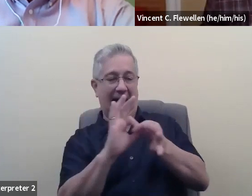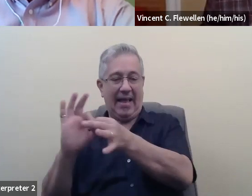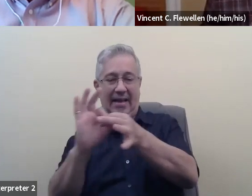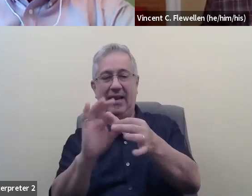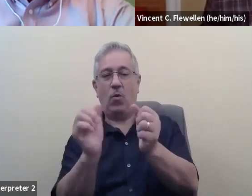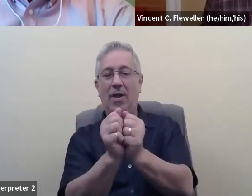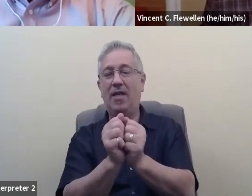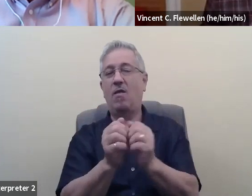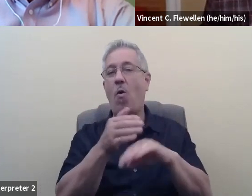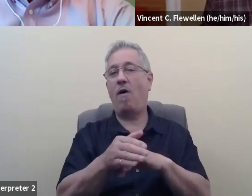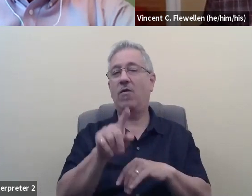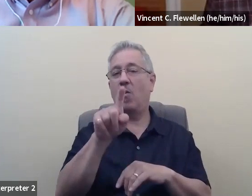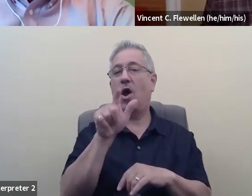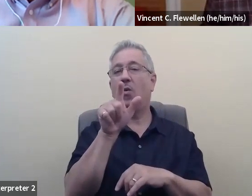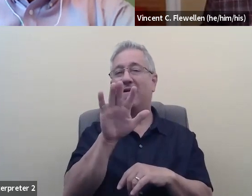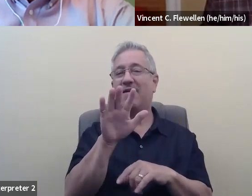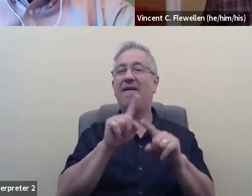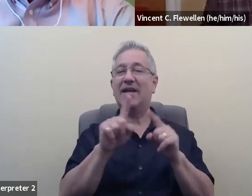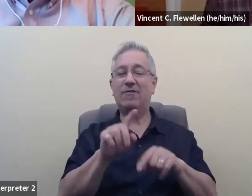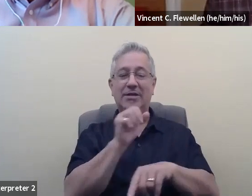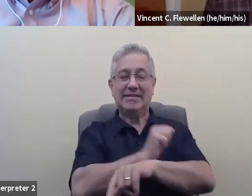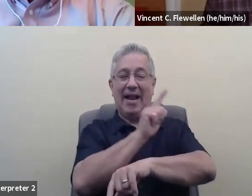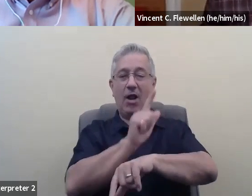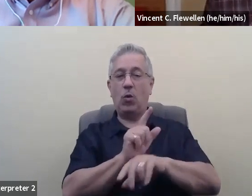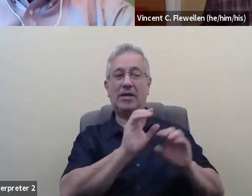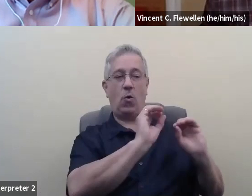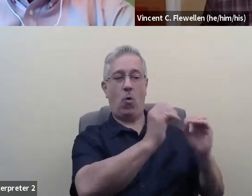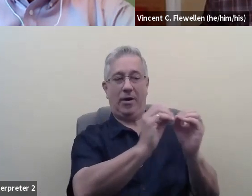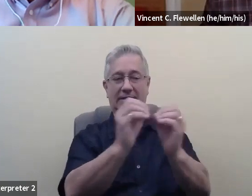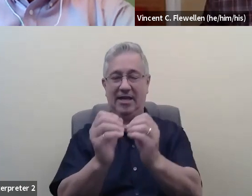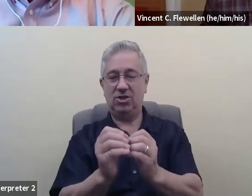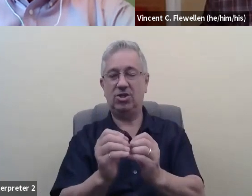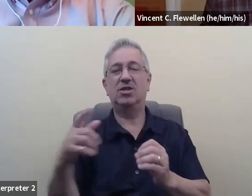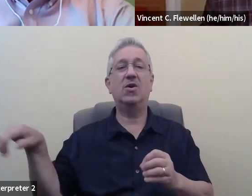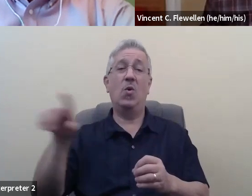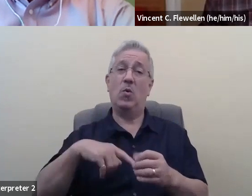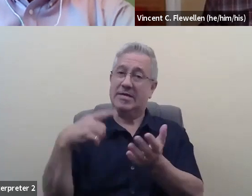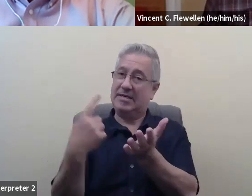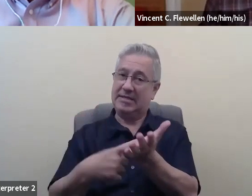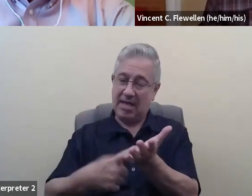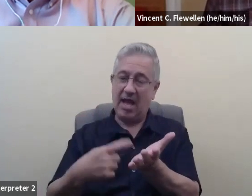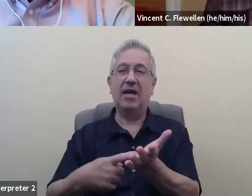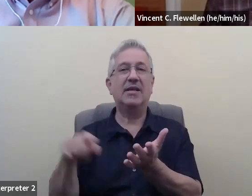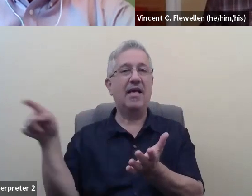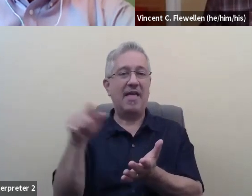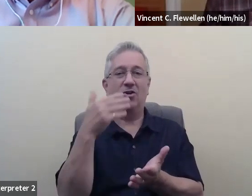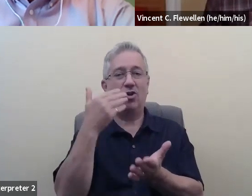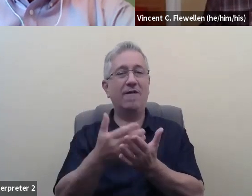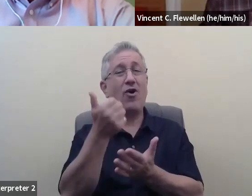quarterly basis, at least a little bit more recently. We've had a lot to talk about. It's a great place for D&I professionals to get